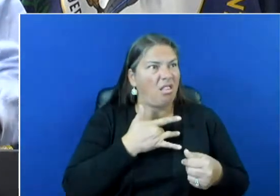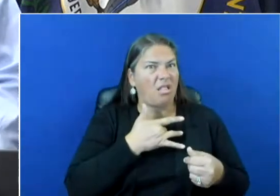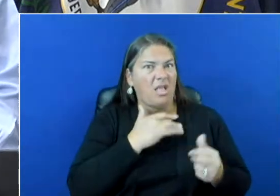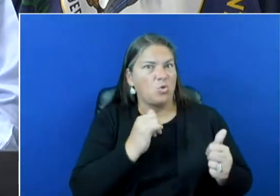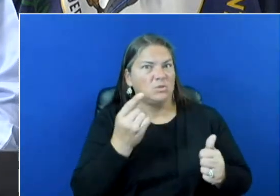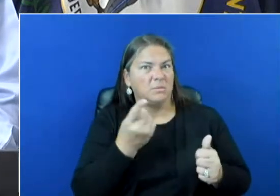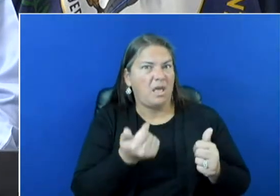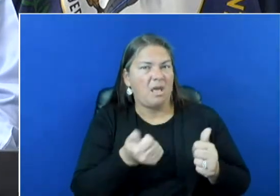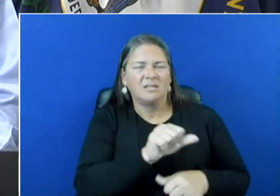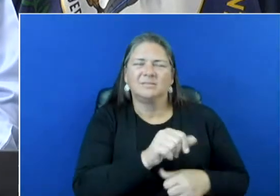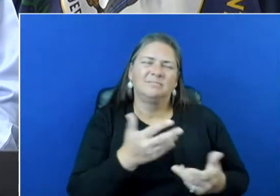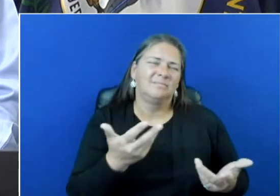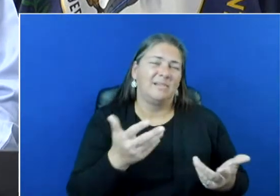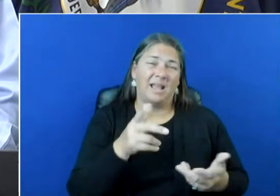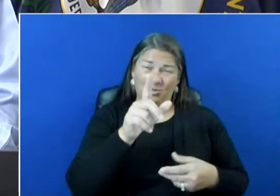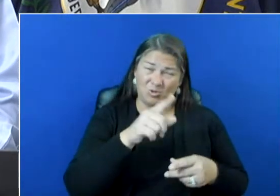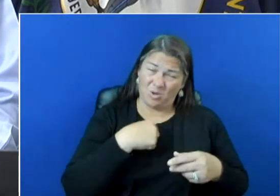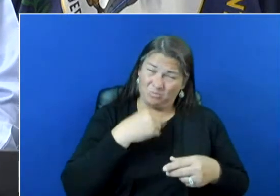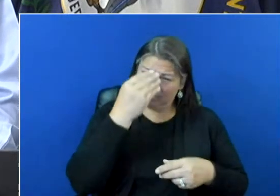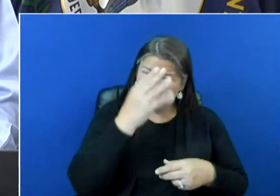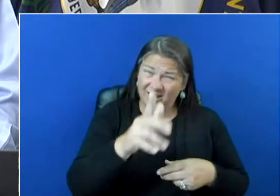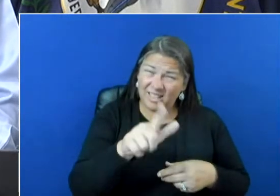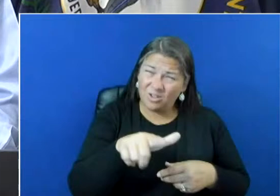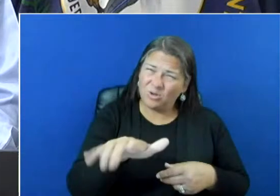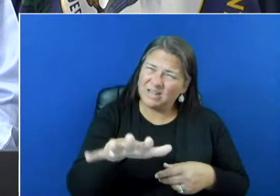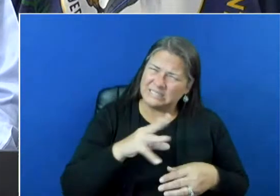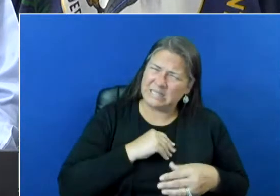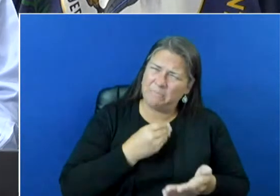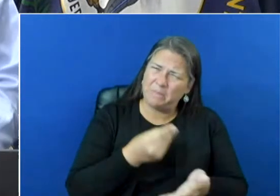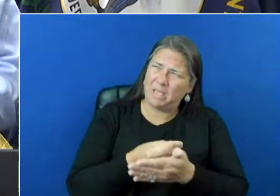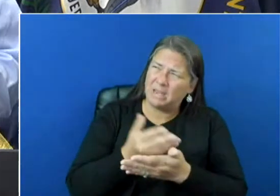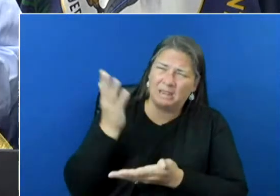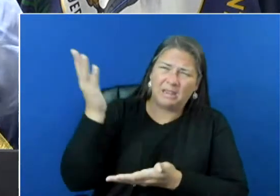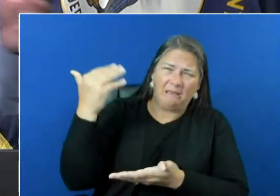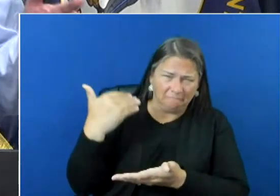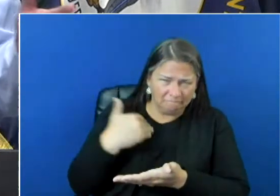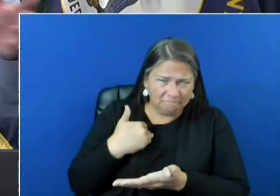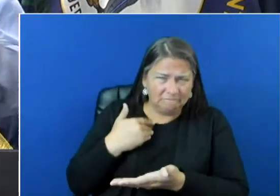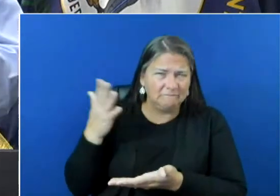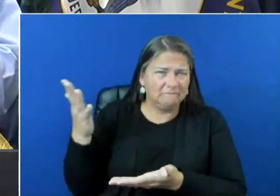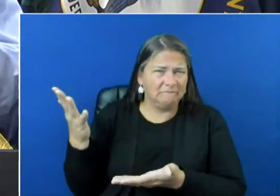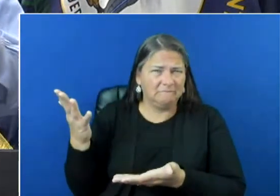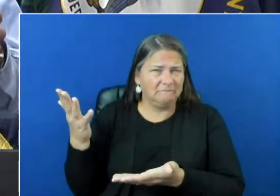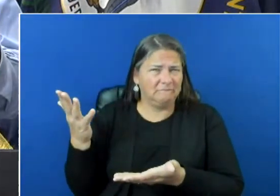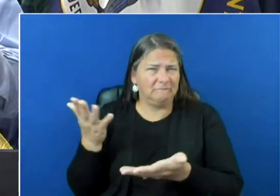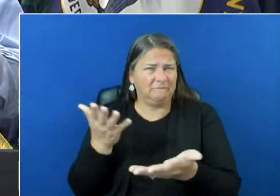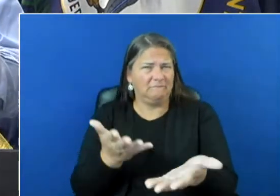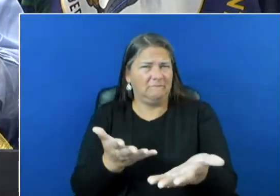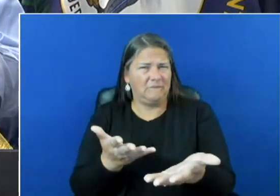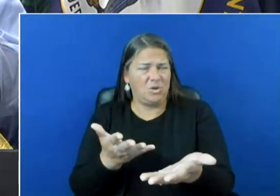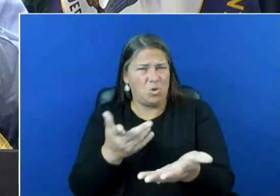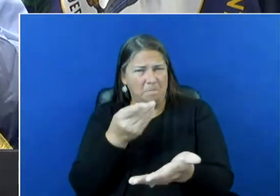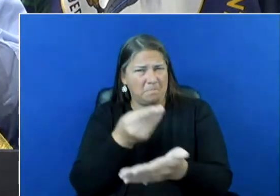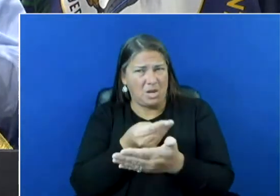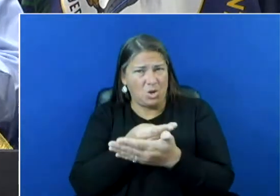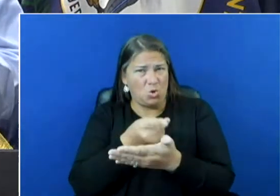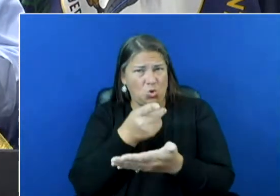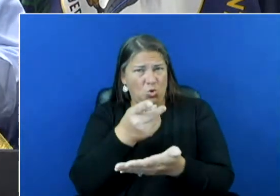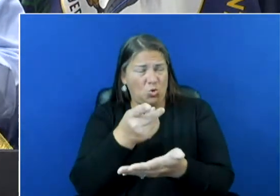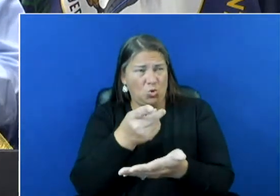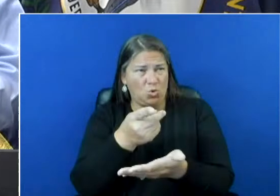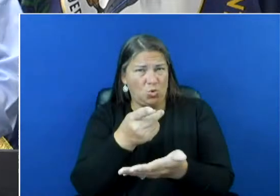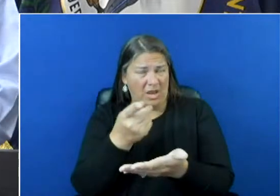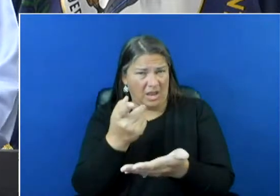our landlords, please accept these dollars. They're more dollars than you are going to get in any